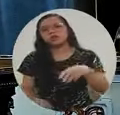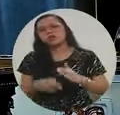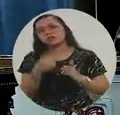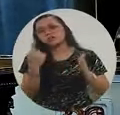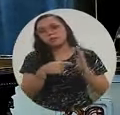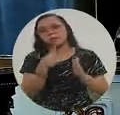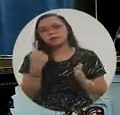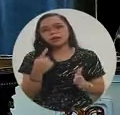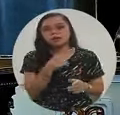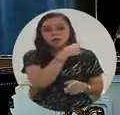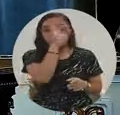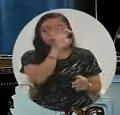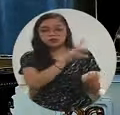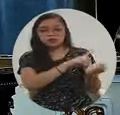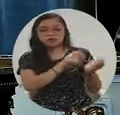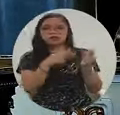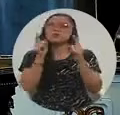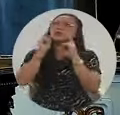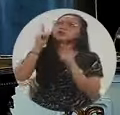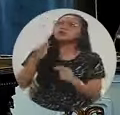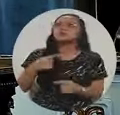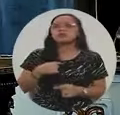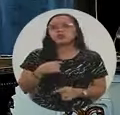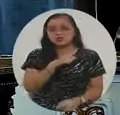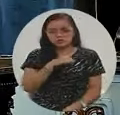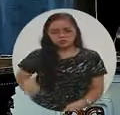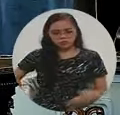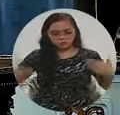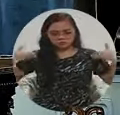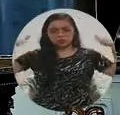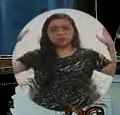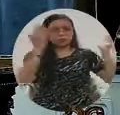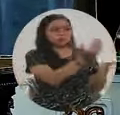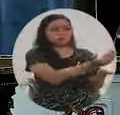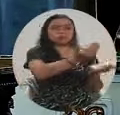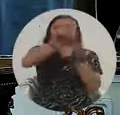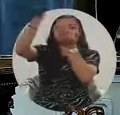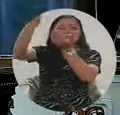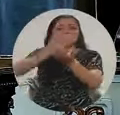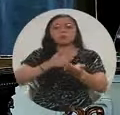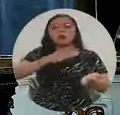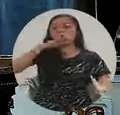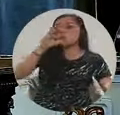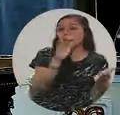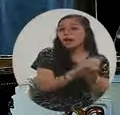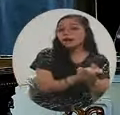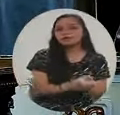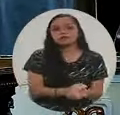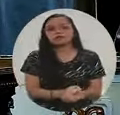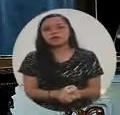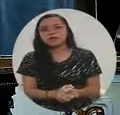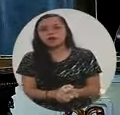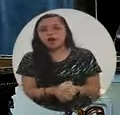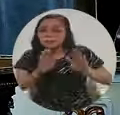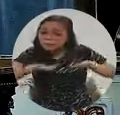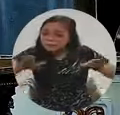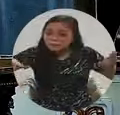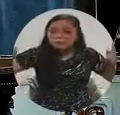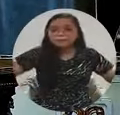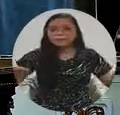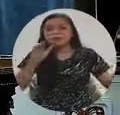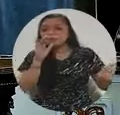I had the opportunity to talk to the Lord in prayer, I said, Lord, I commit my family to you. I commit Mommy, I commit Arlie and